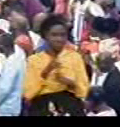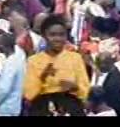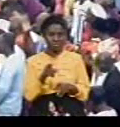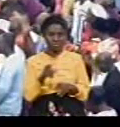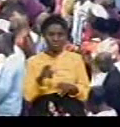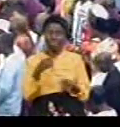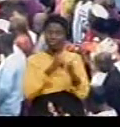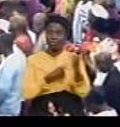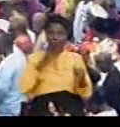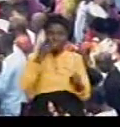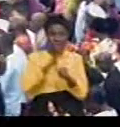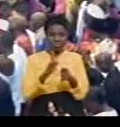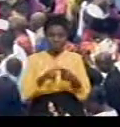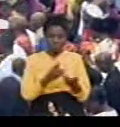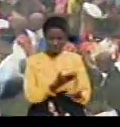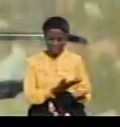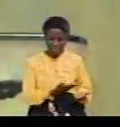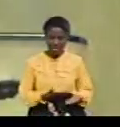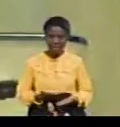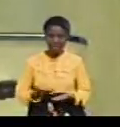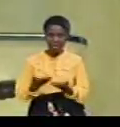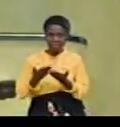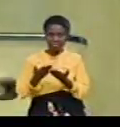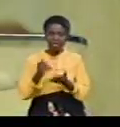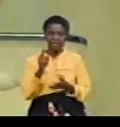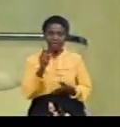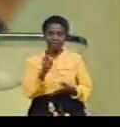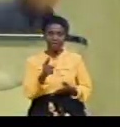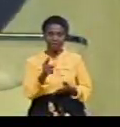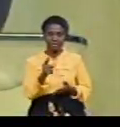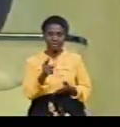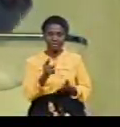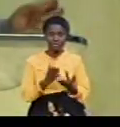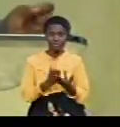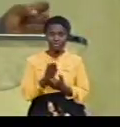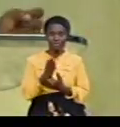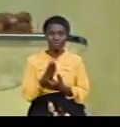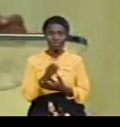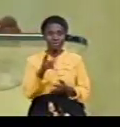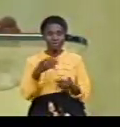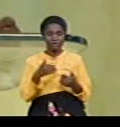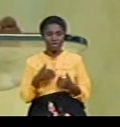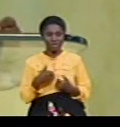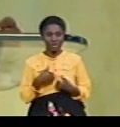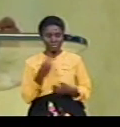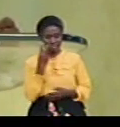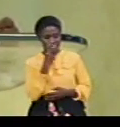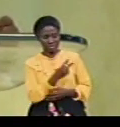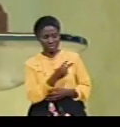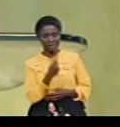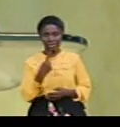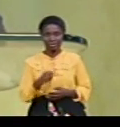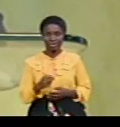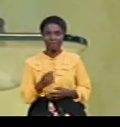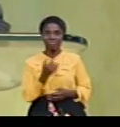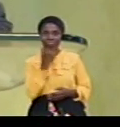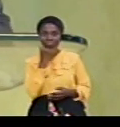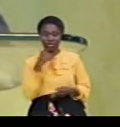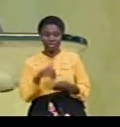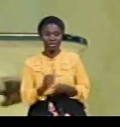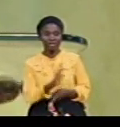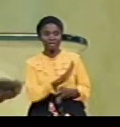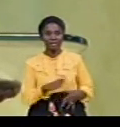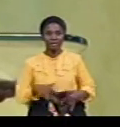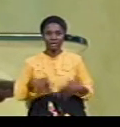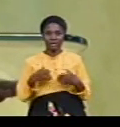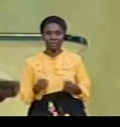You identify what made them fall. You identify the mistakes in their lives. And you say,